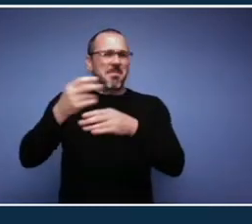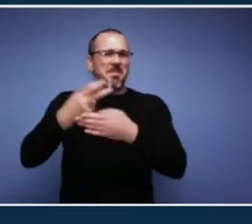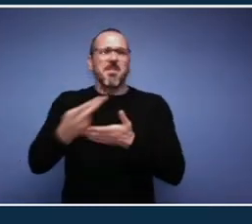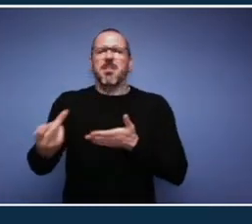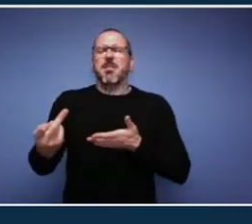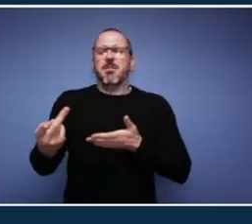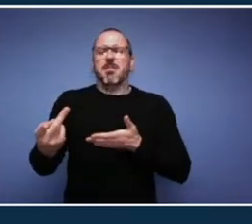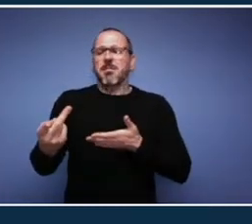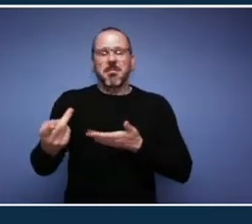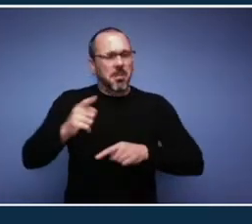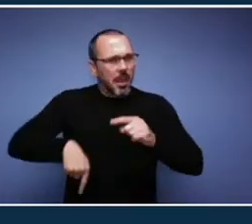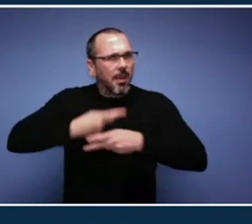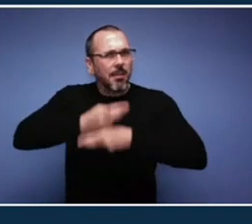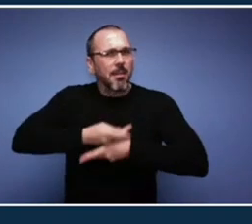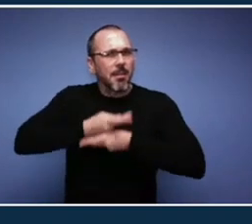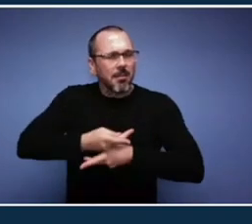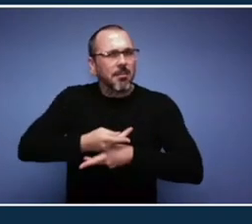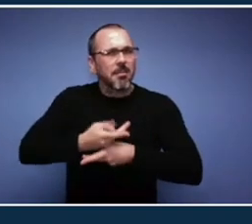and my